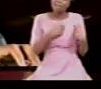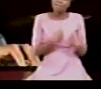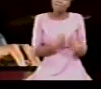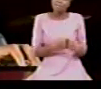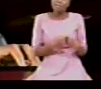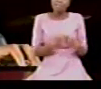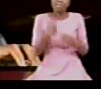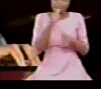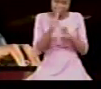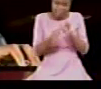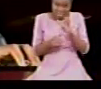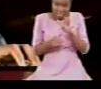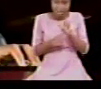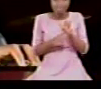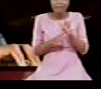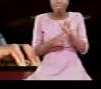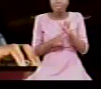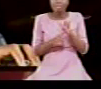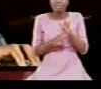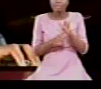the sickest,